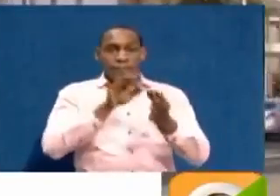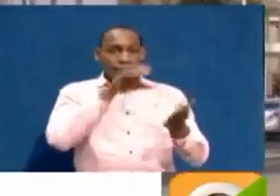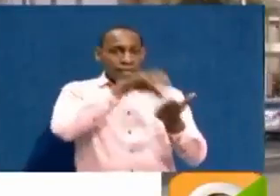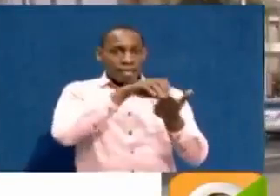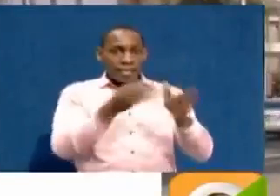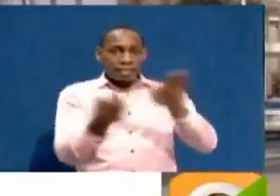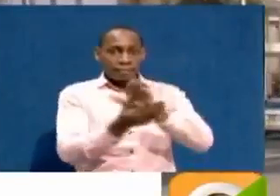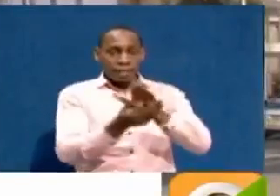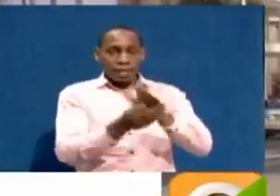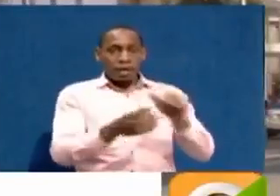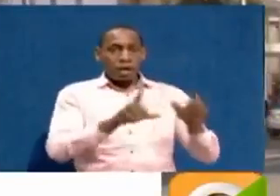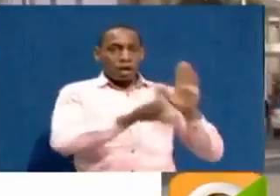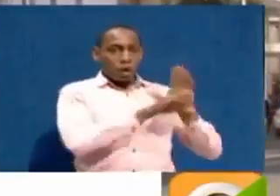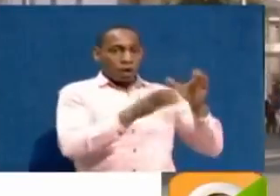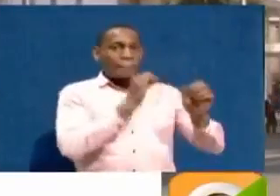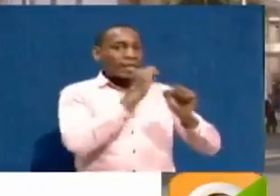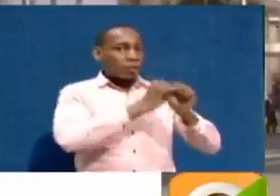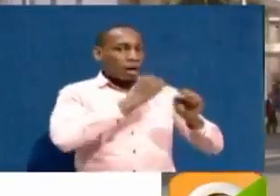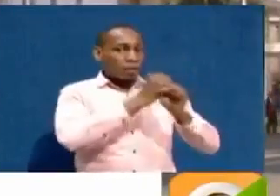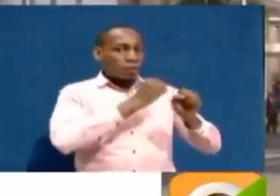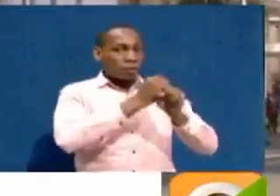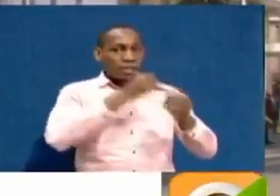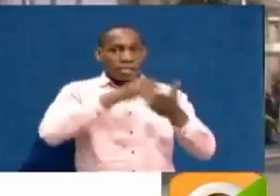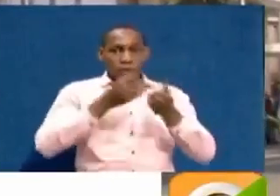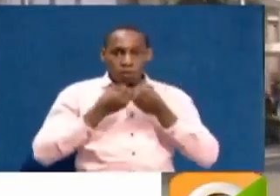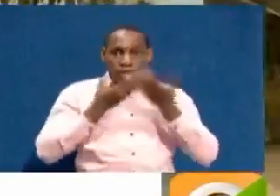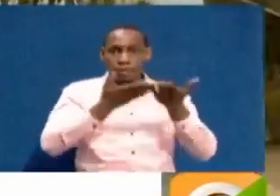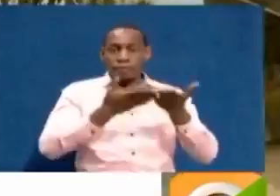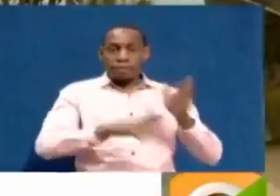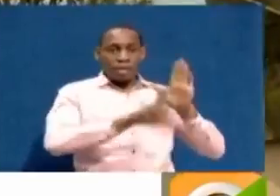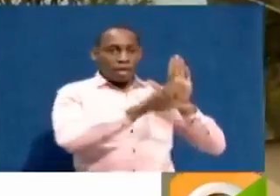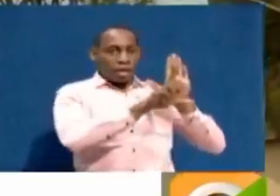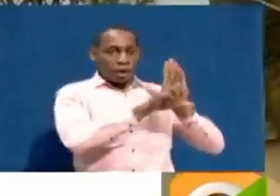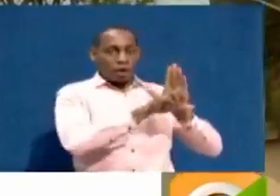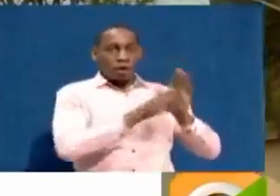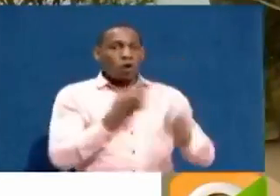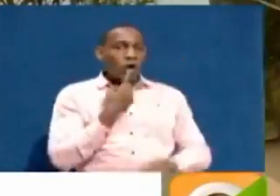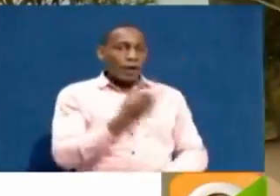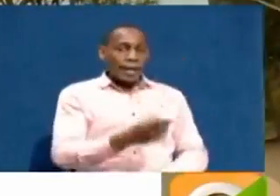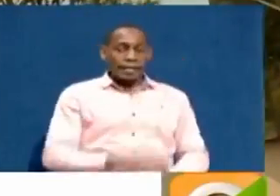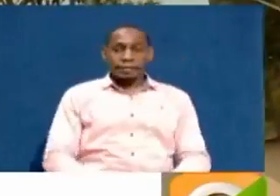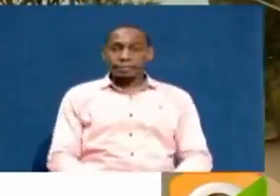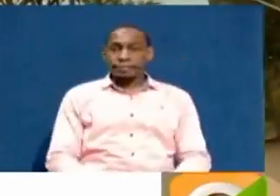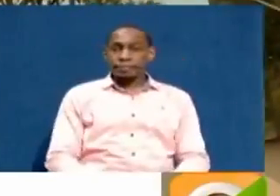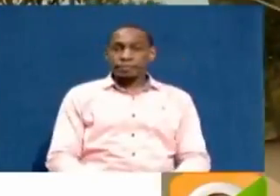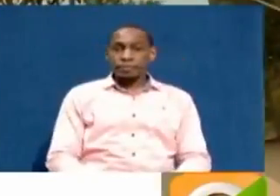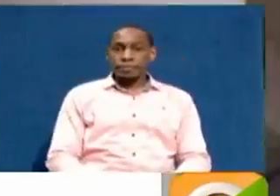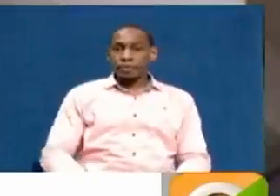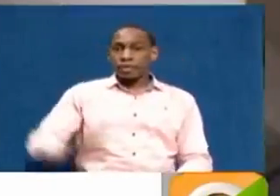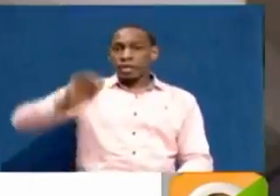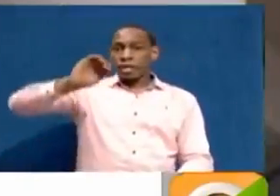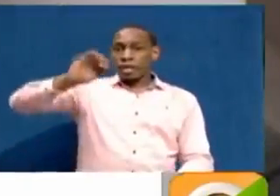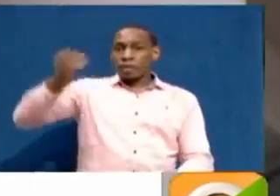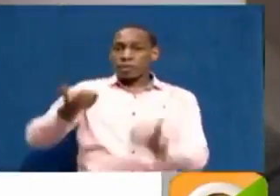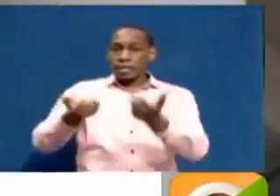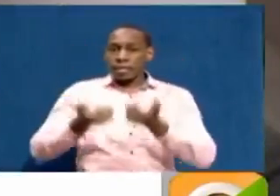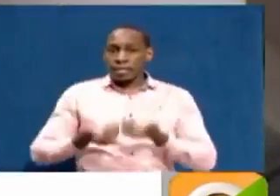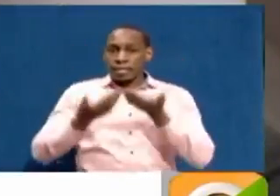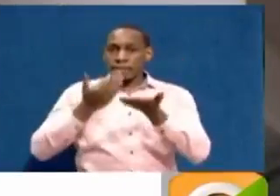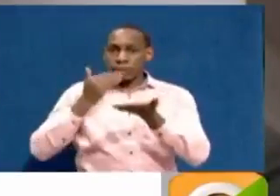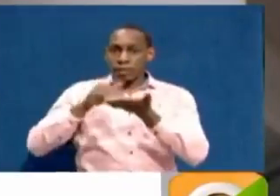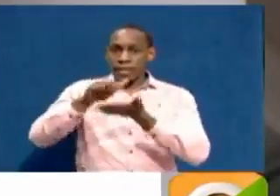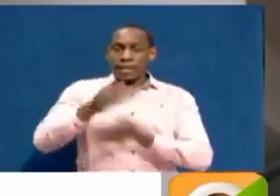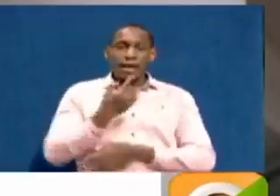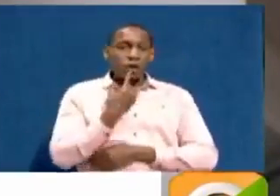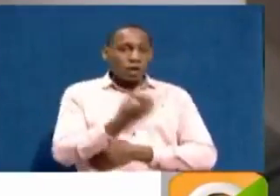case files handled by the law firms, including details of the legal instructions. The county is required to provide letters